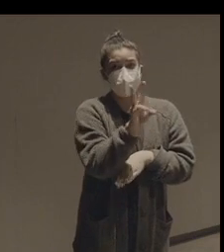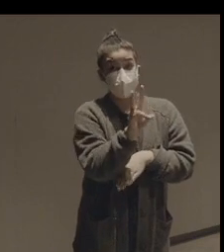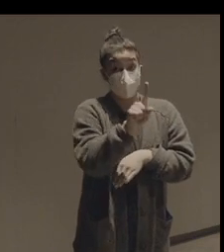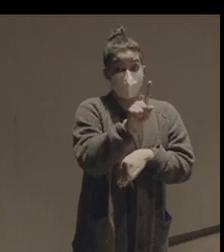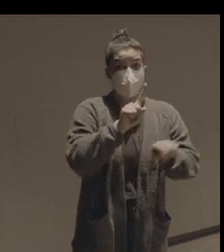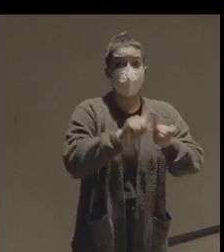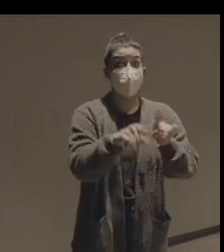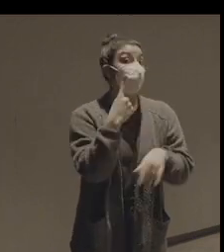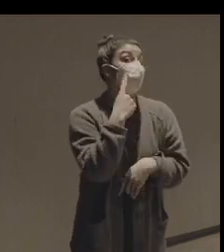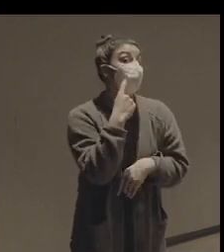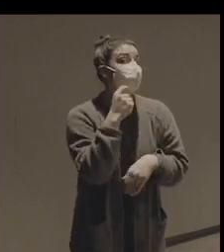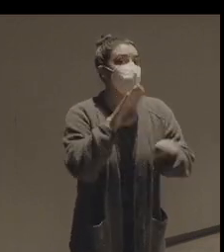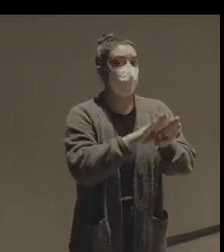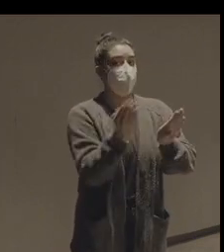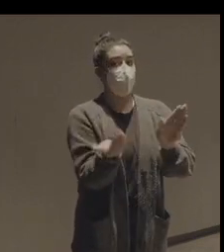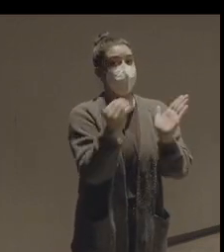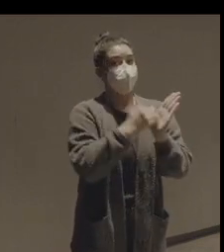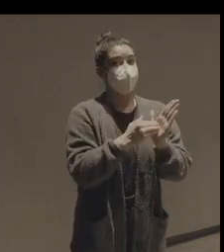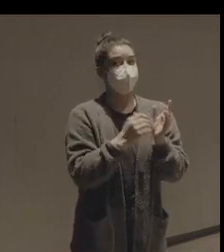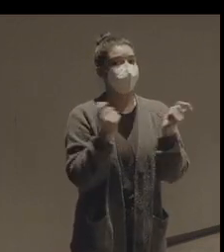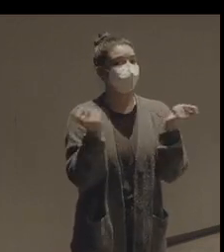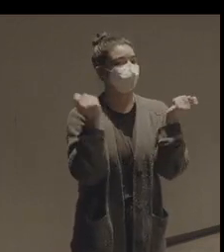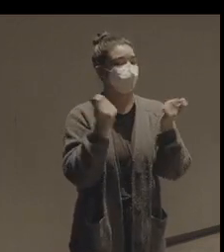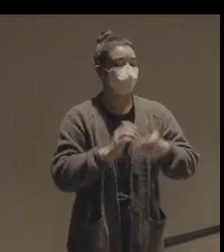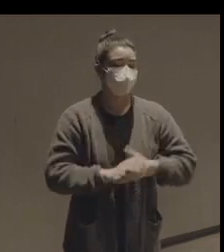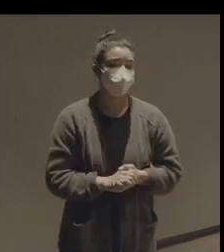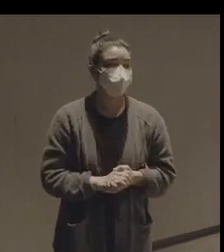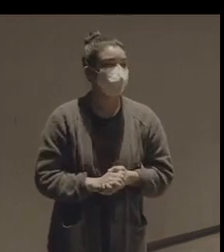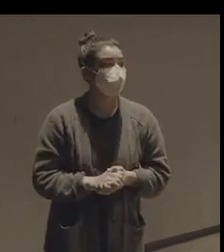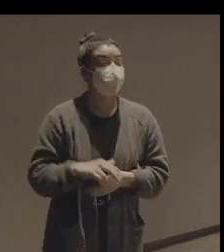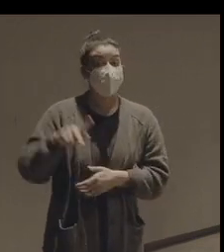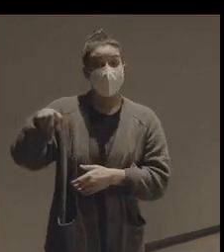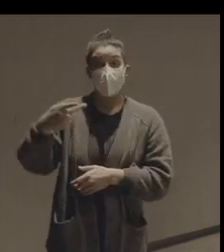now. Pashgian was an artist in residence